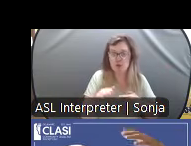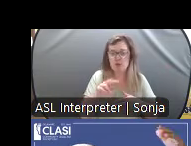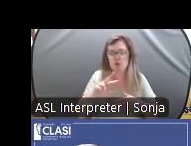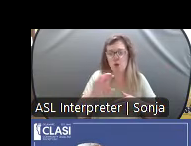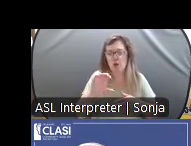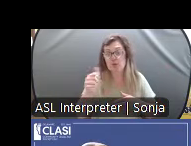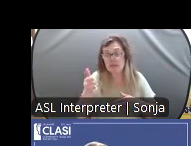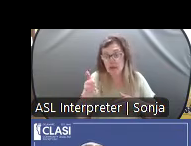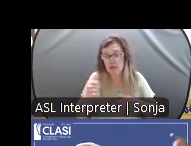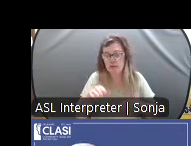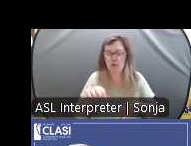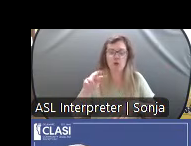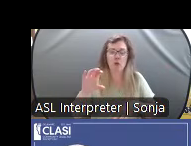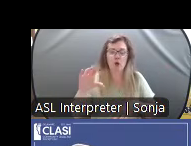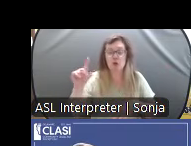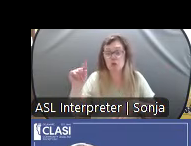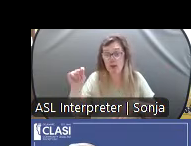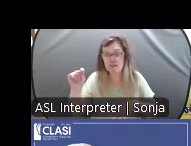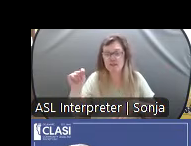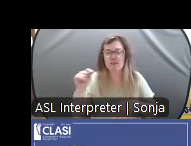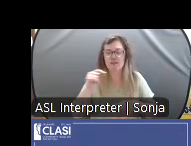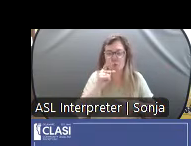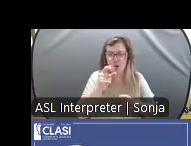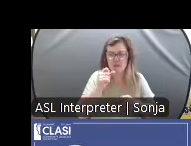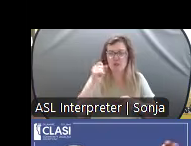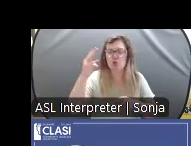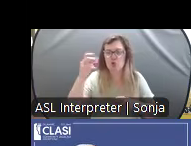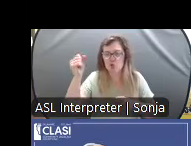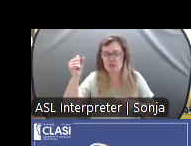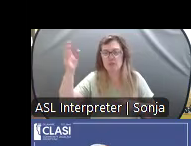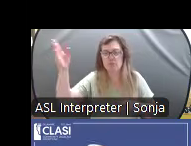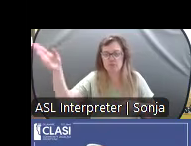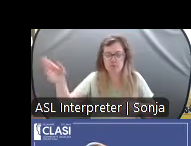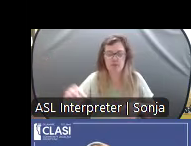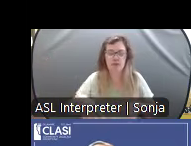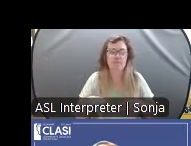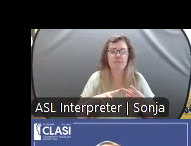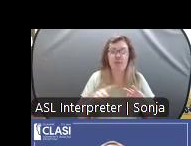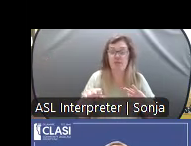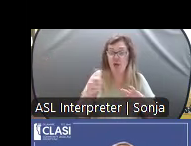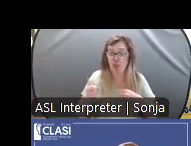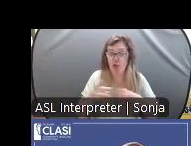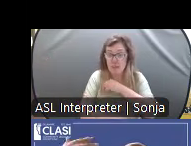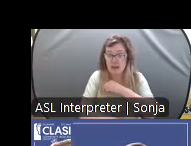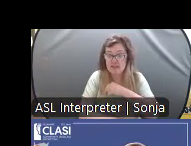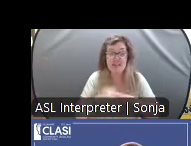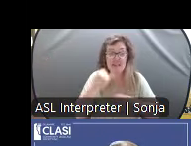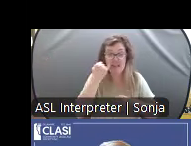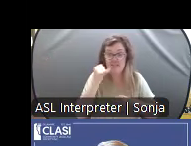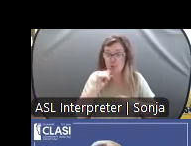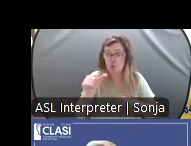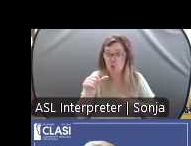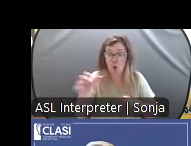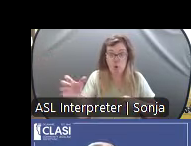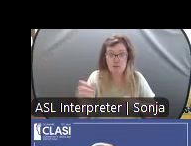it's 220, and so on and so forth. And that adds up pretty quickly. And then the other penalty is if you don't take it when you're